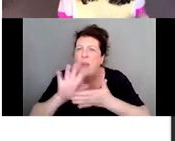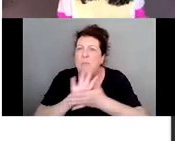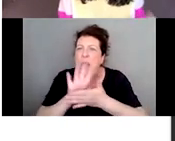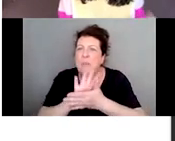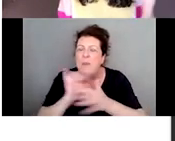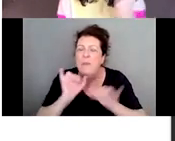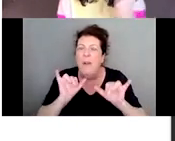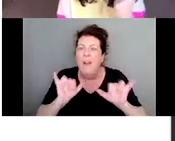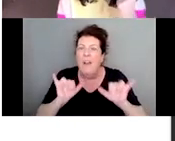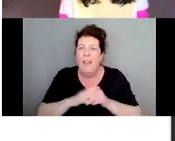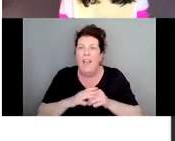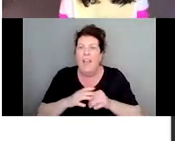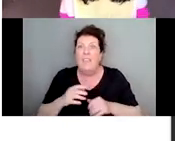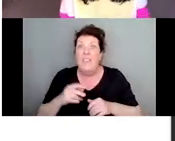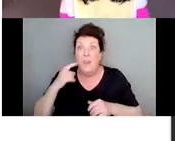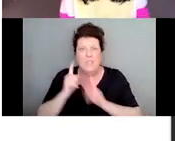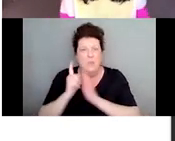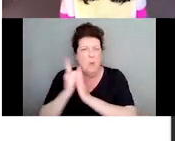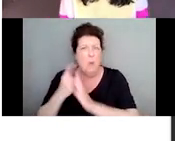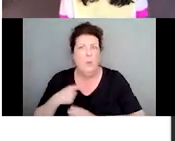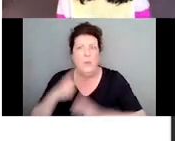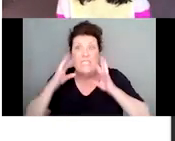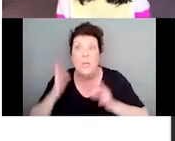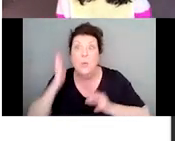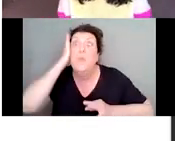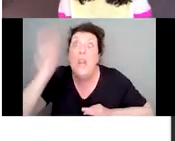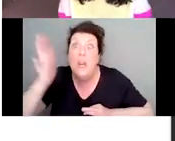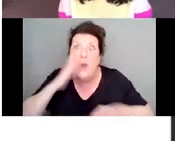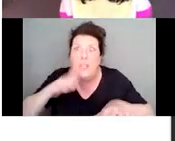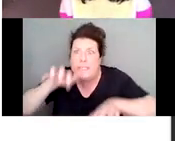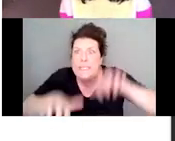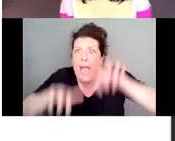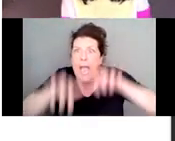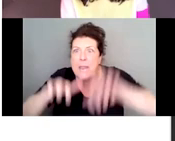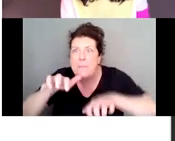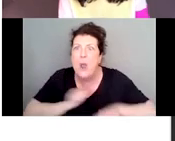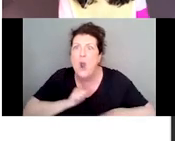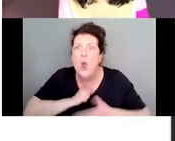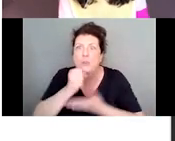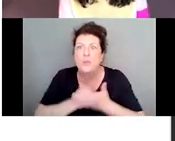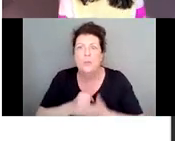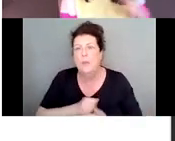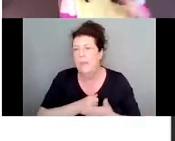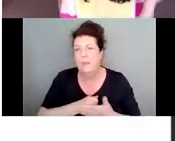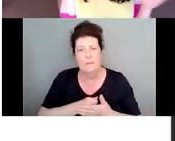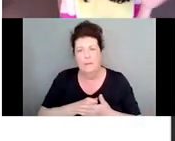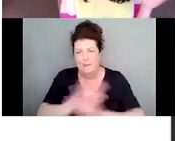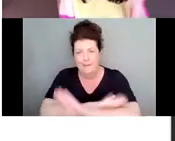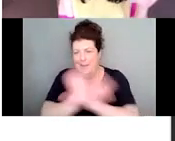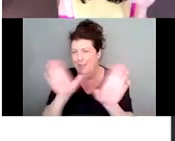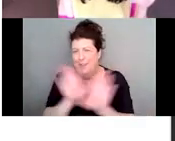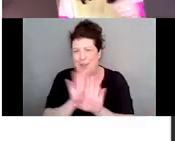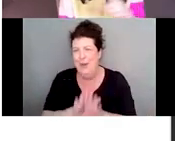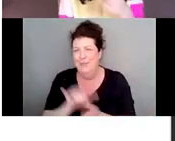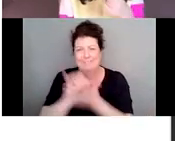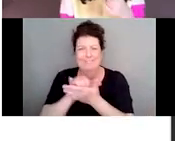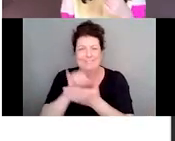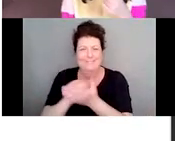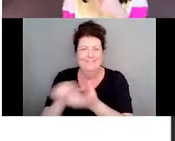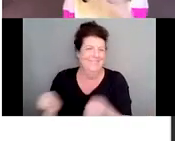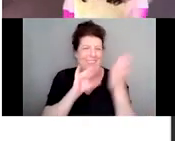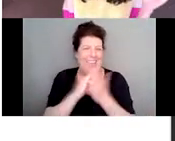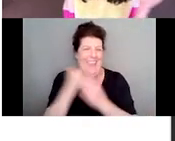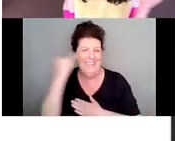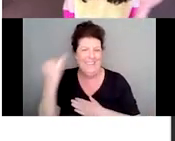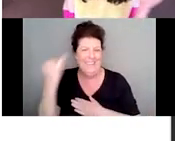where I was like, we're going to type these and then realize that we super don't have time for that. Um, but yeah, that was always the design. And then like,